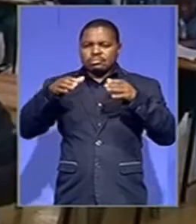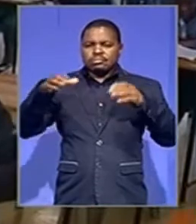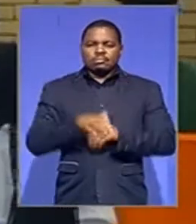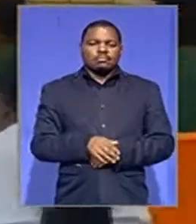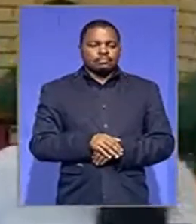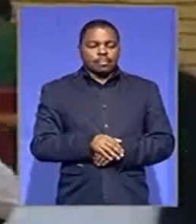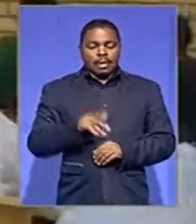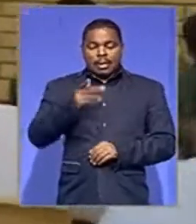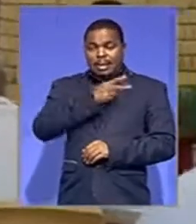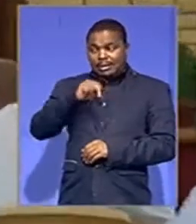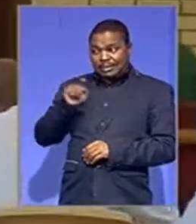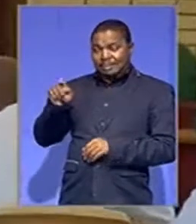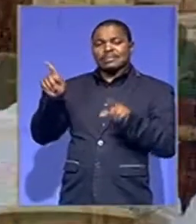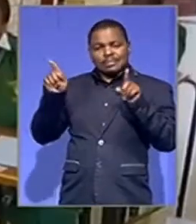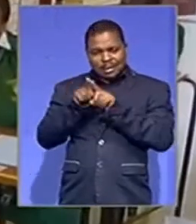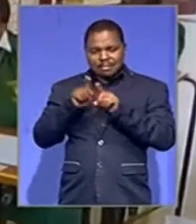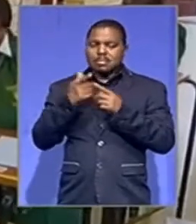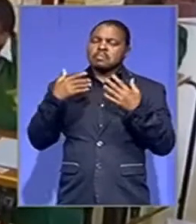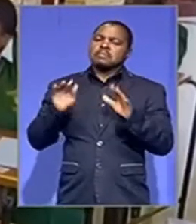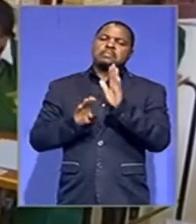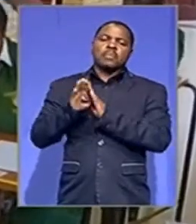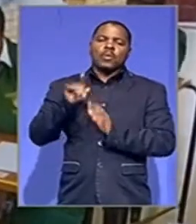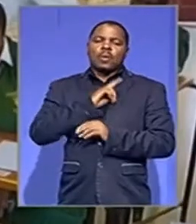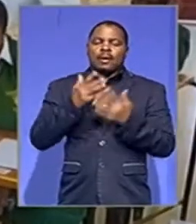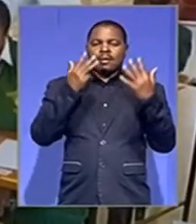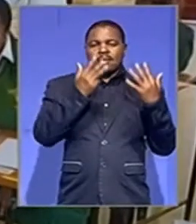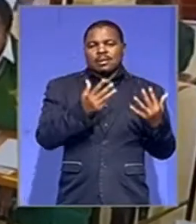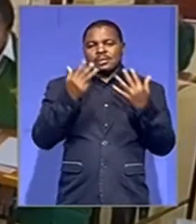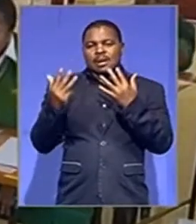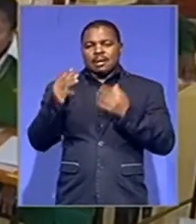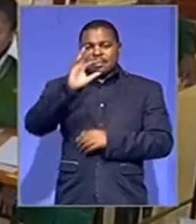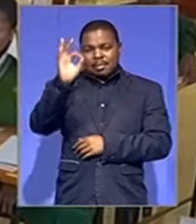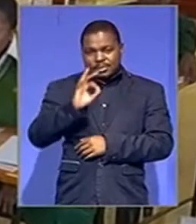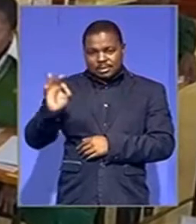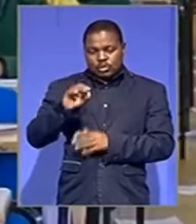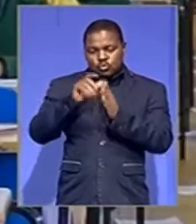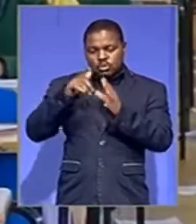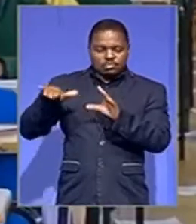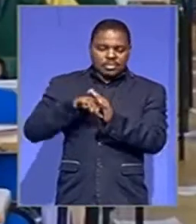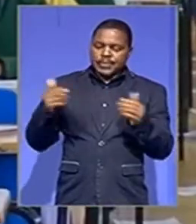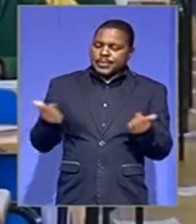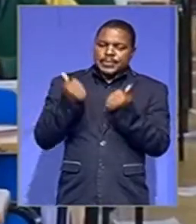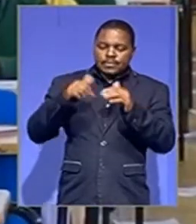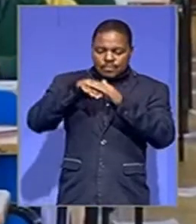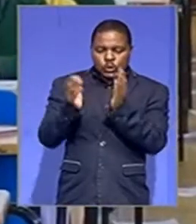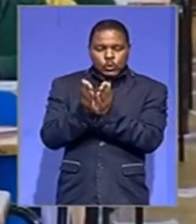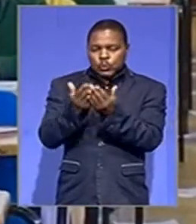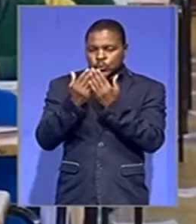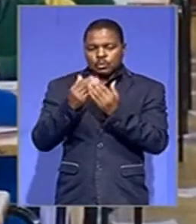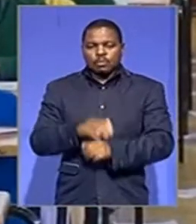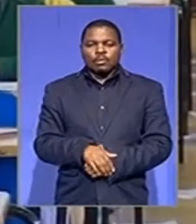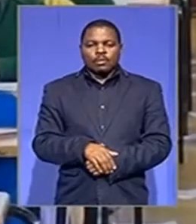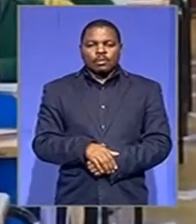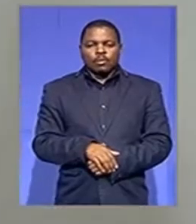e re e bone katlego tabeng ye ka diperesente tše 90 tša barutwana šetše di le dikolong. We've been able